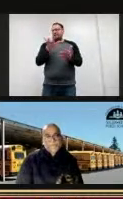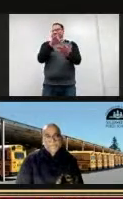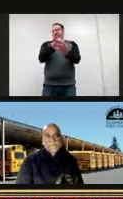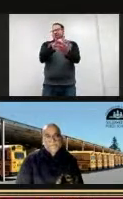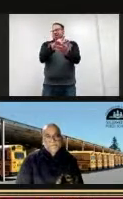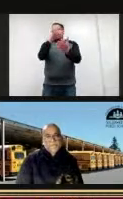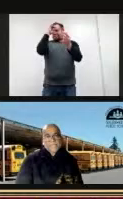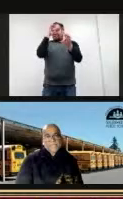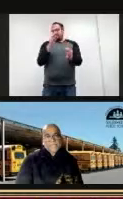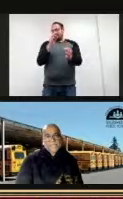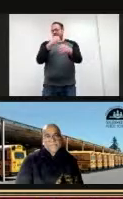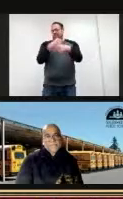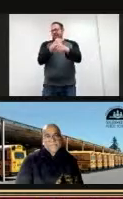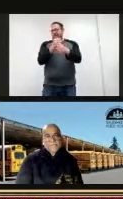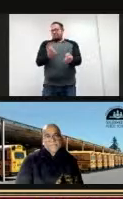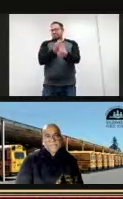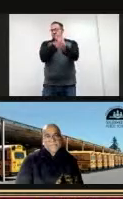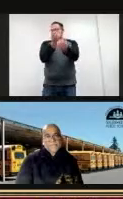decision making.